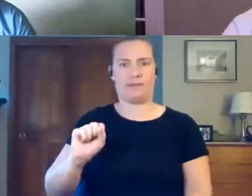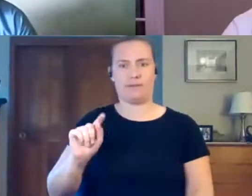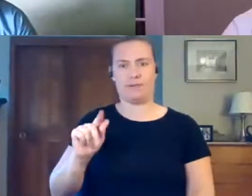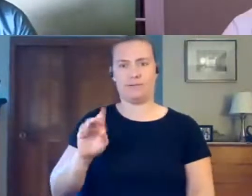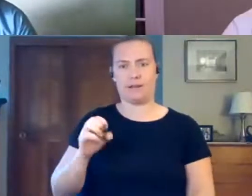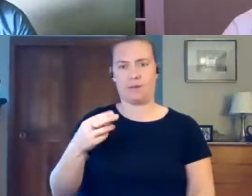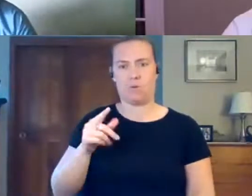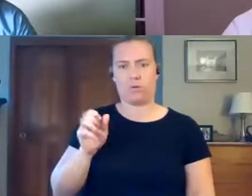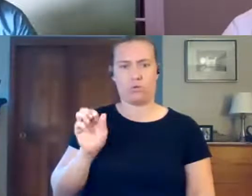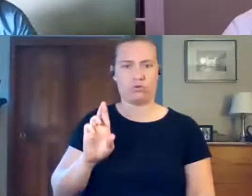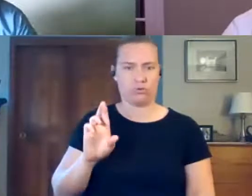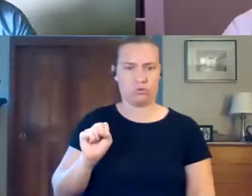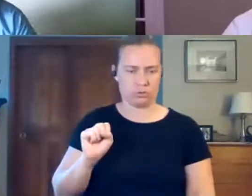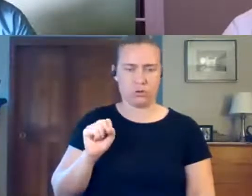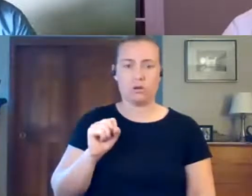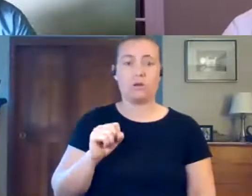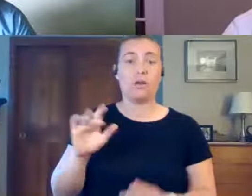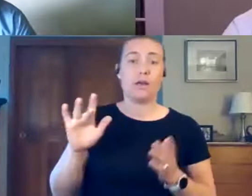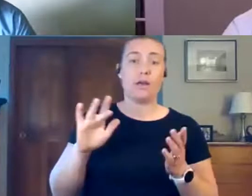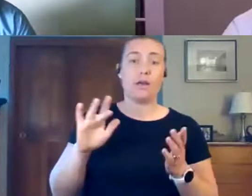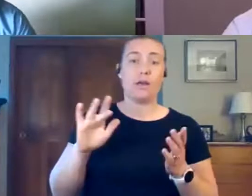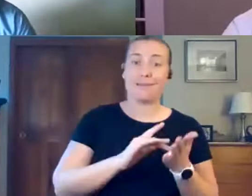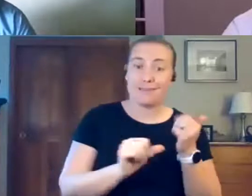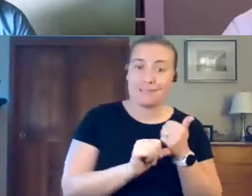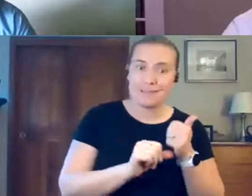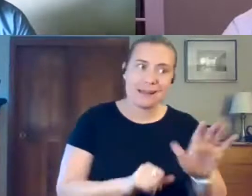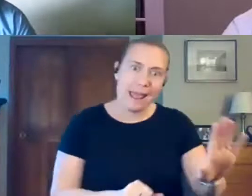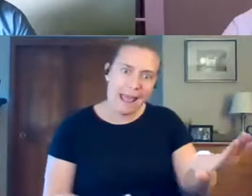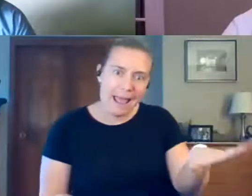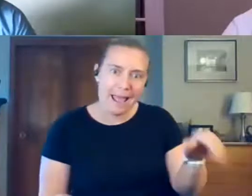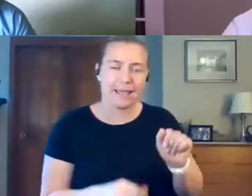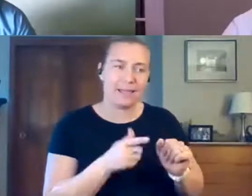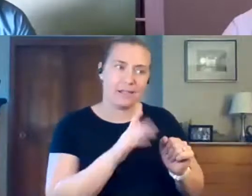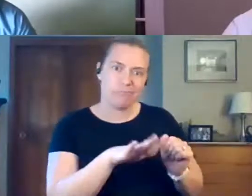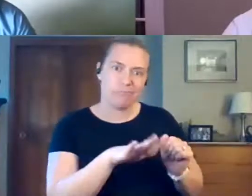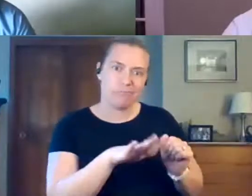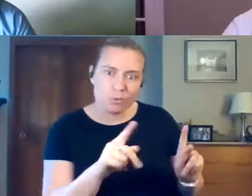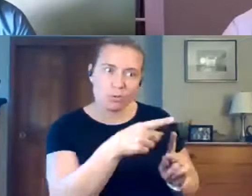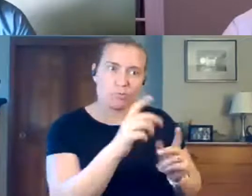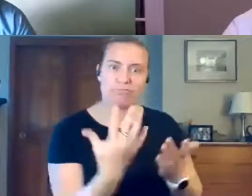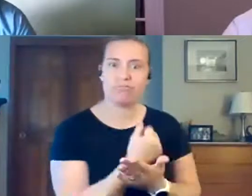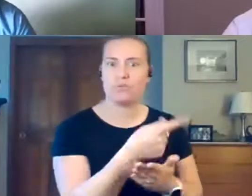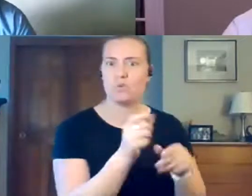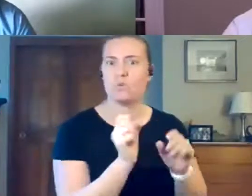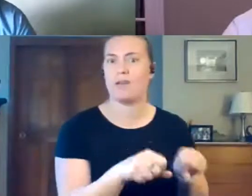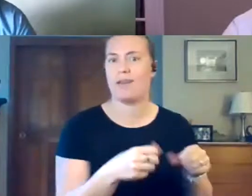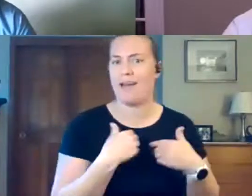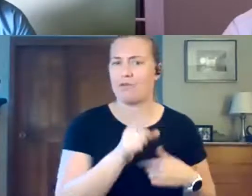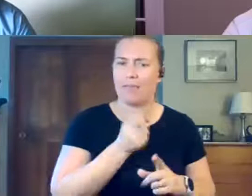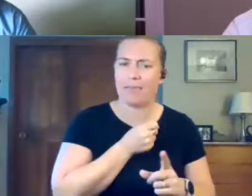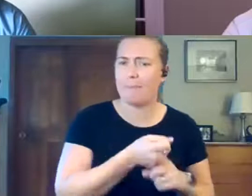whether it's everyone from medical assistants, hey, here's an opportunity that you get to do some, have a real